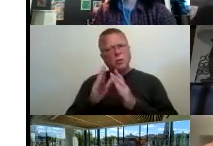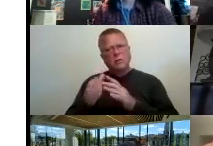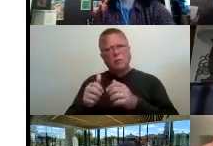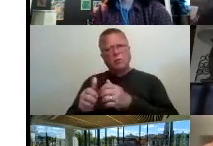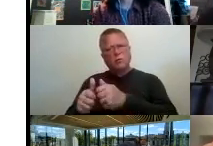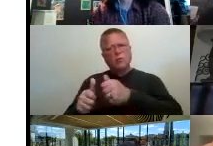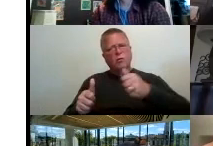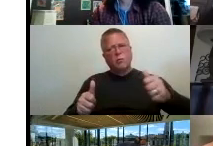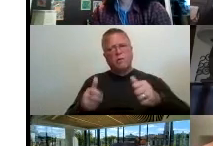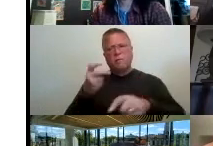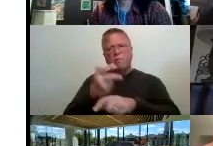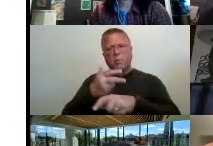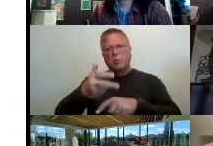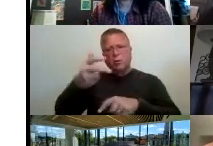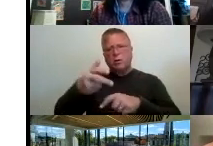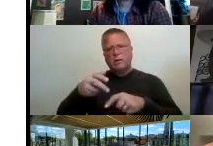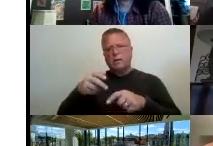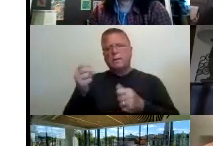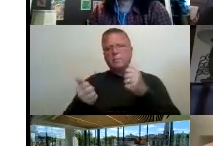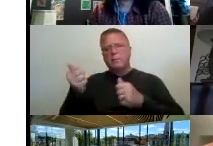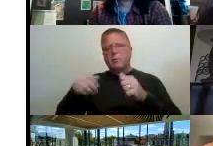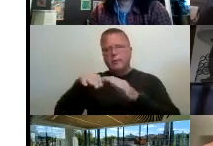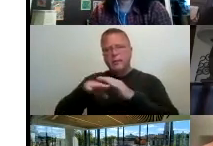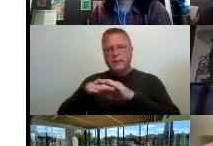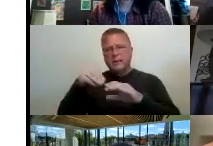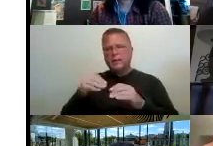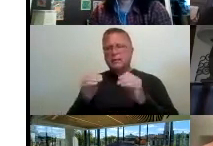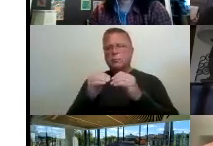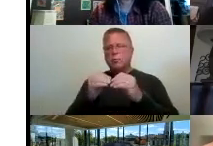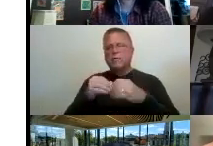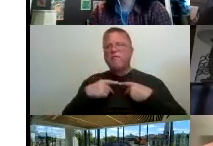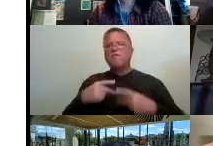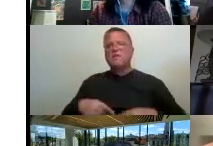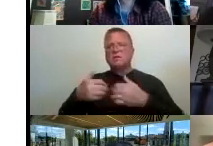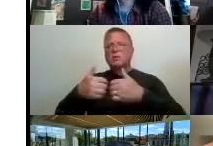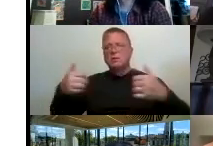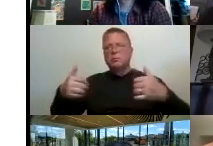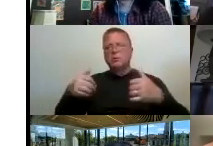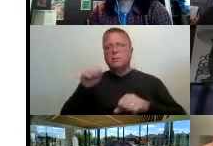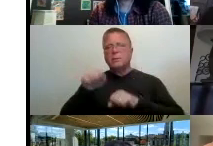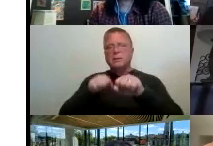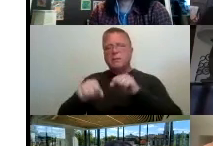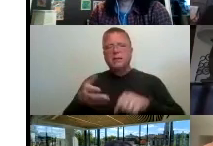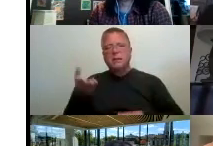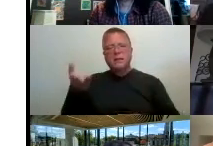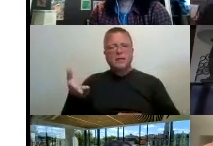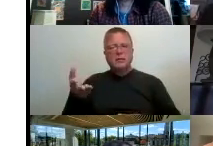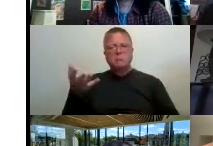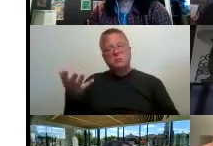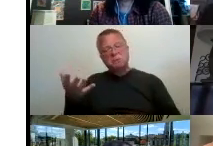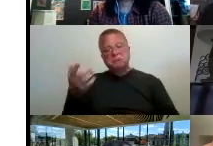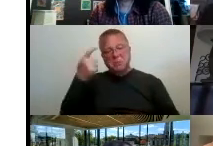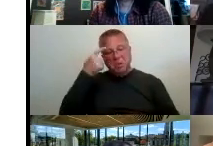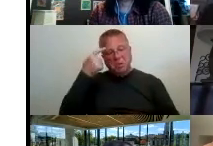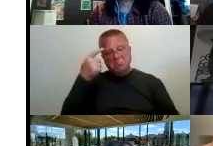the parked cars, and people getting in and out of those cars is more of a physical separation because the bike lane is right there. So I think it's